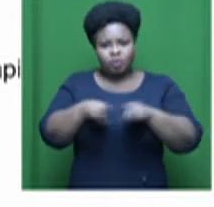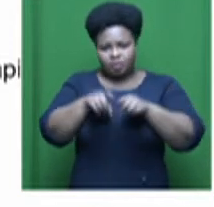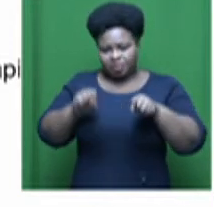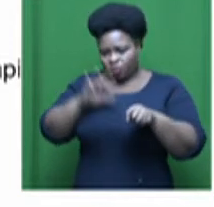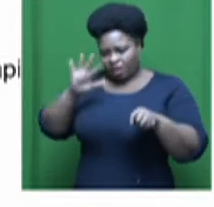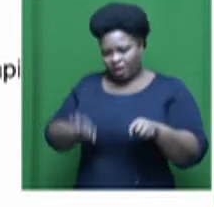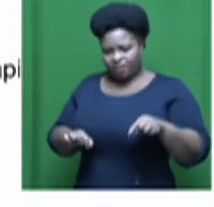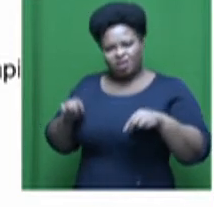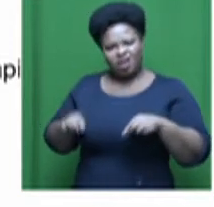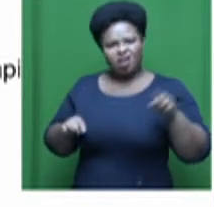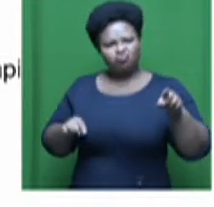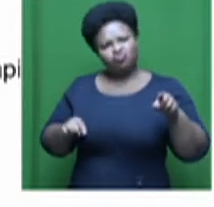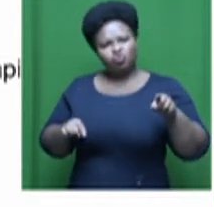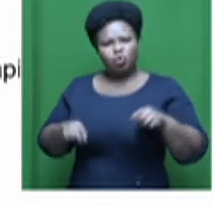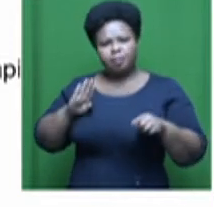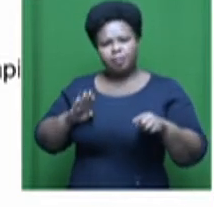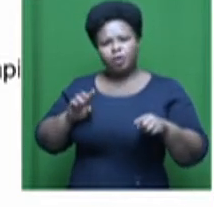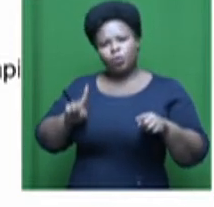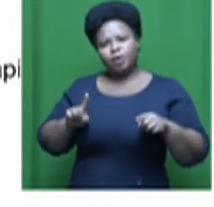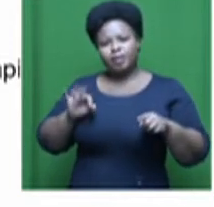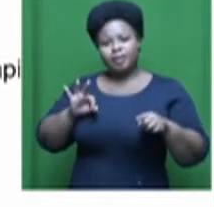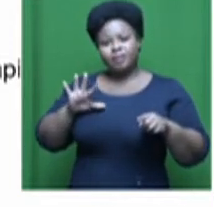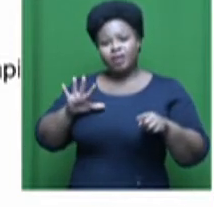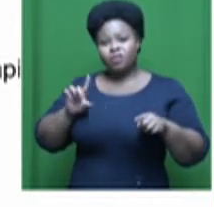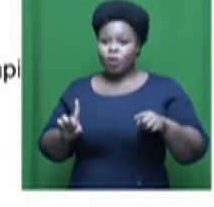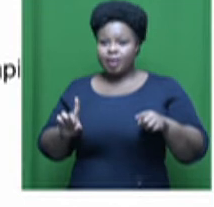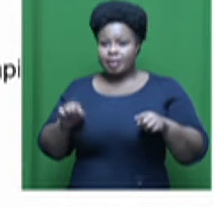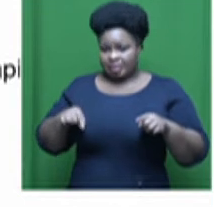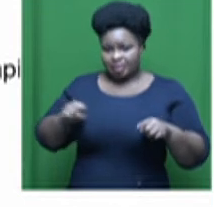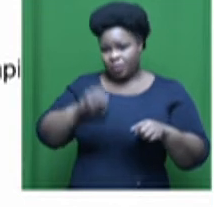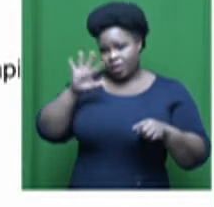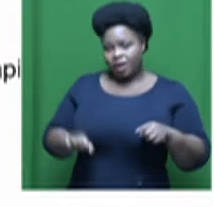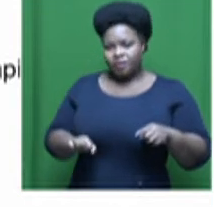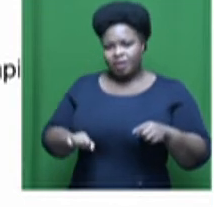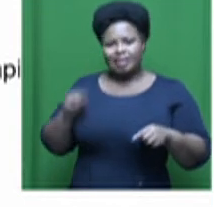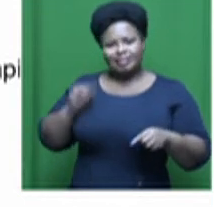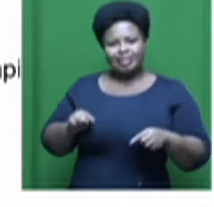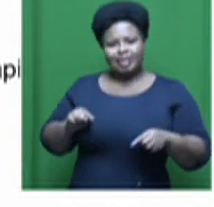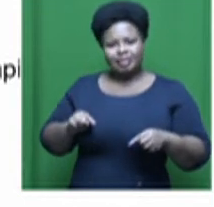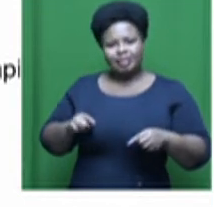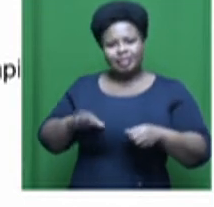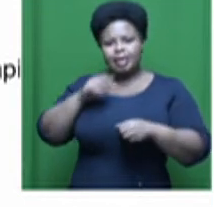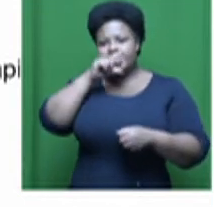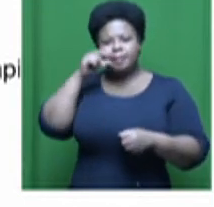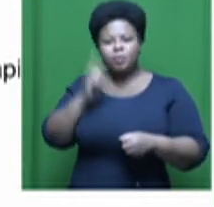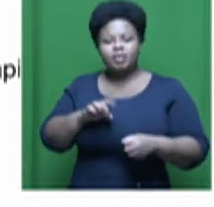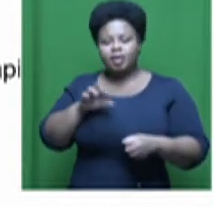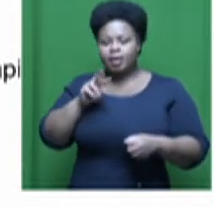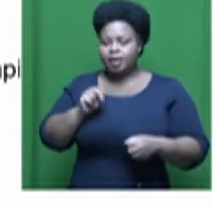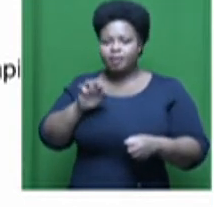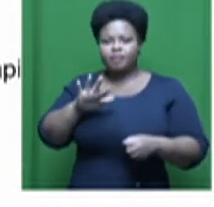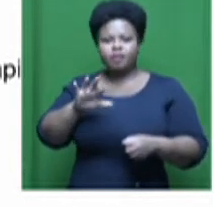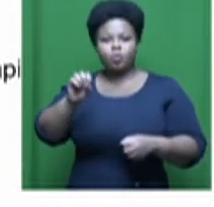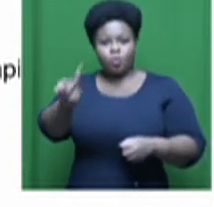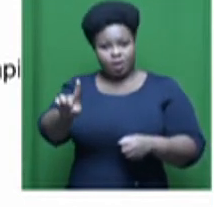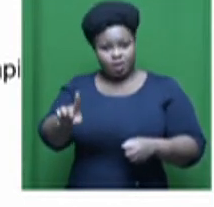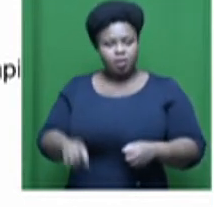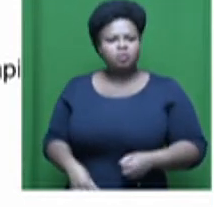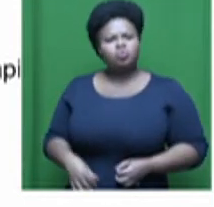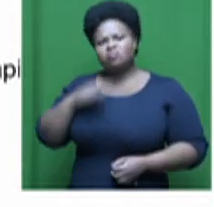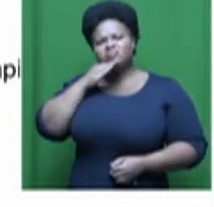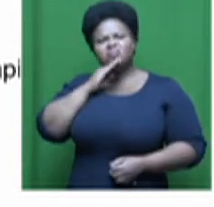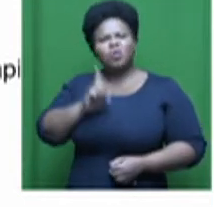African variant or the B1351 variant. That particular mutation, which is known as a N501, allows the